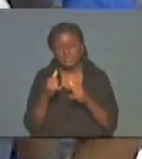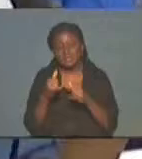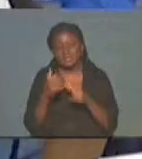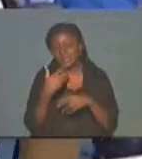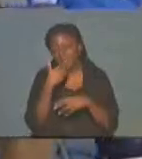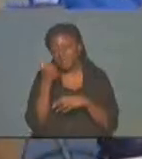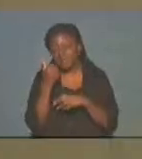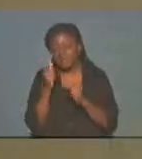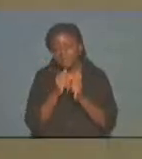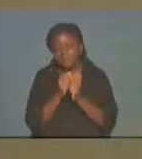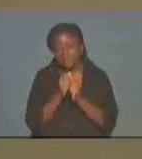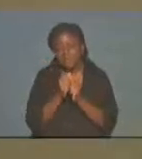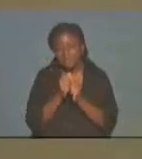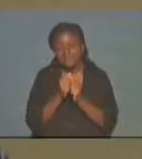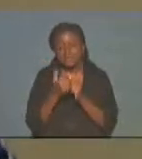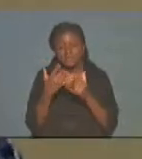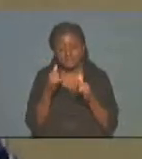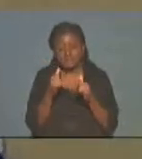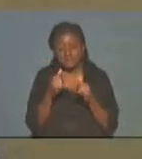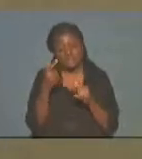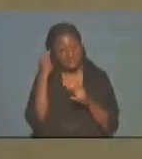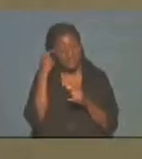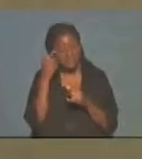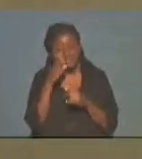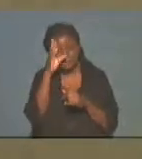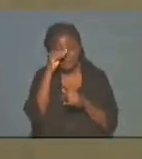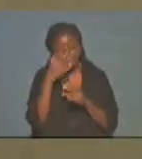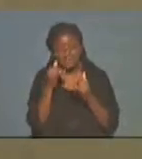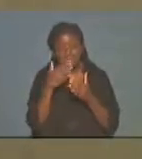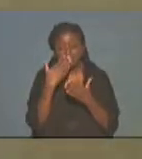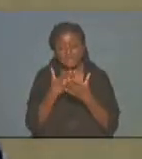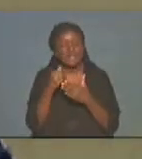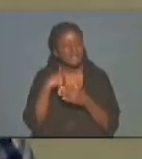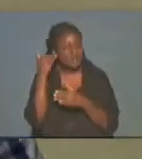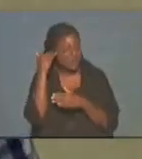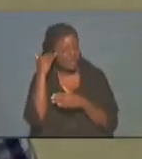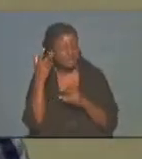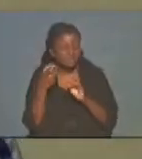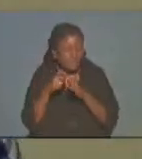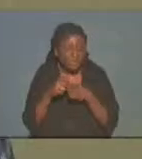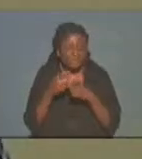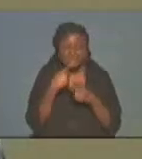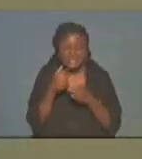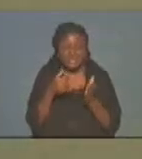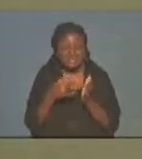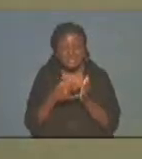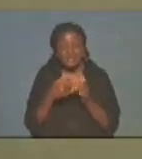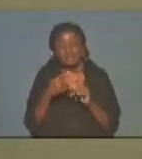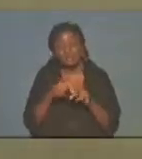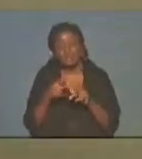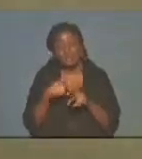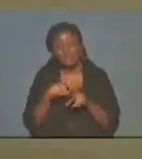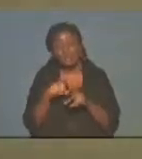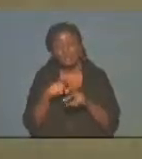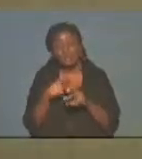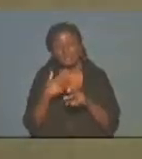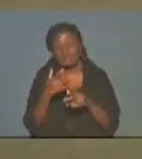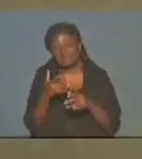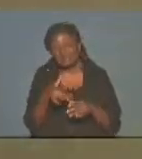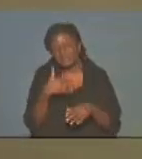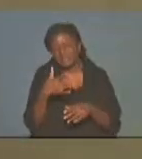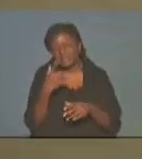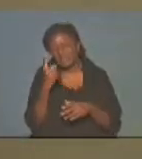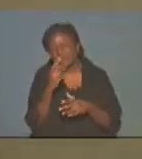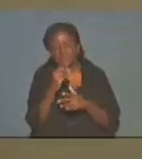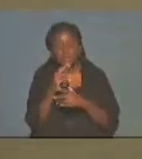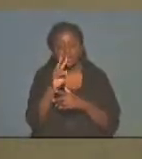all, I think the boys played well. And I know I can get in trouble for saying it, but I feel 1 or 2 calls could have gone our favor, could